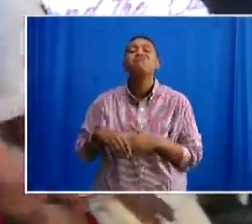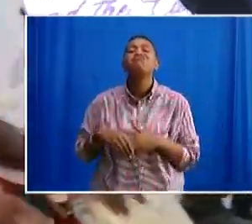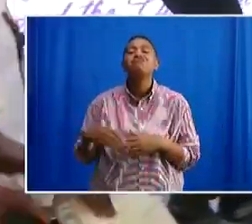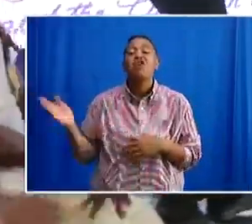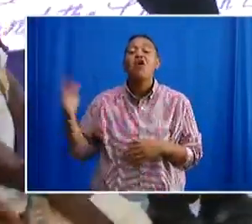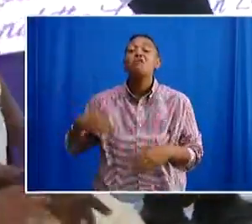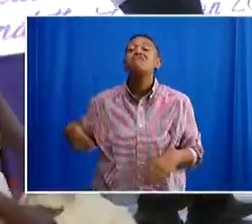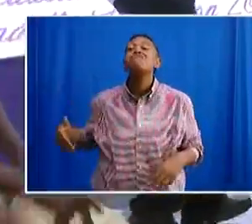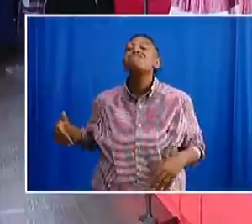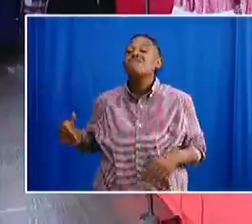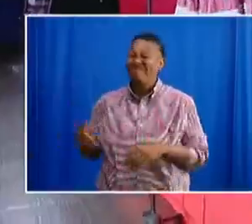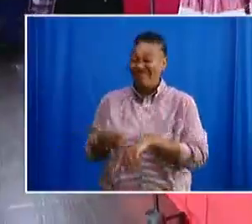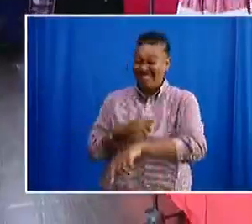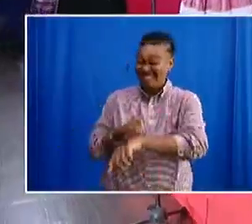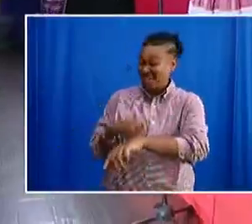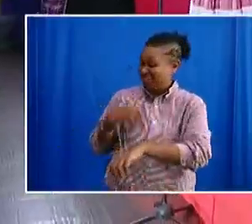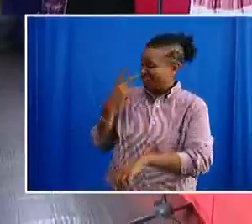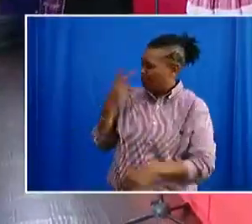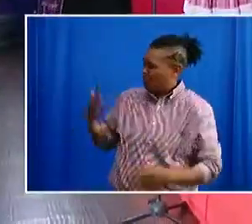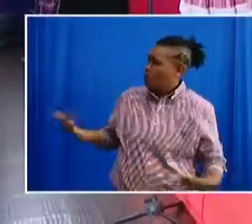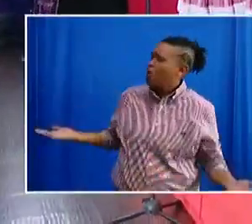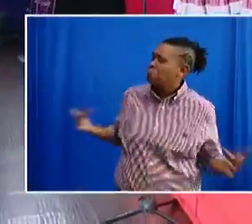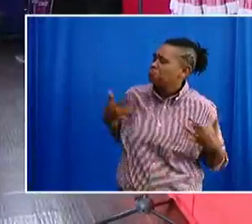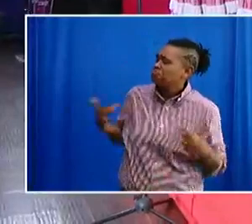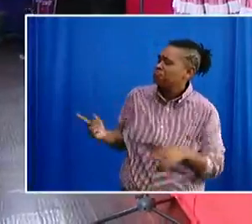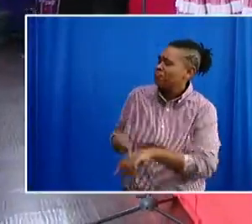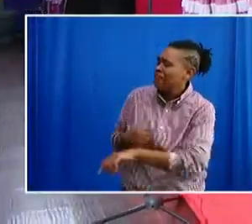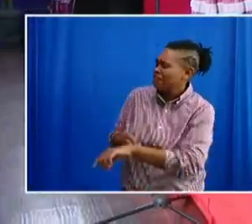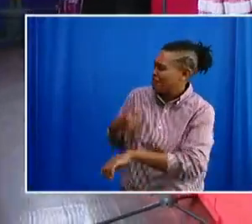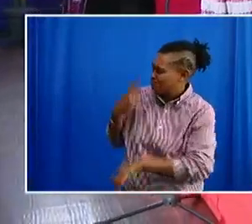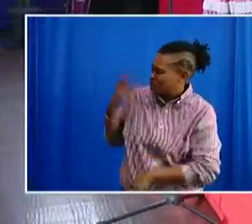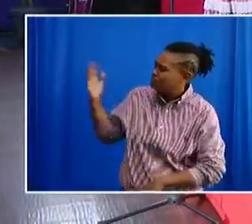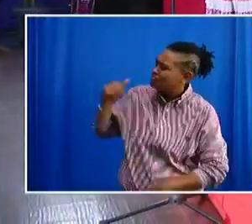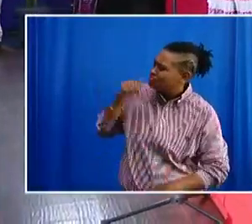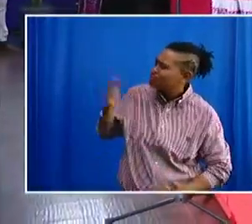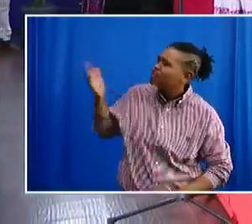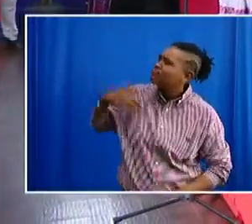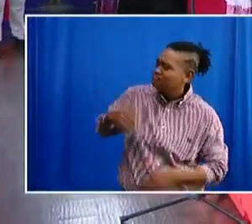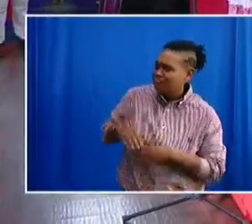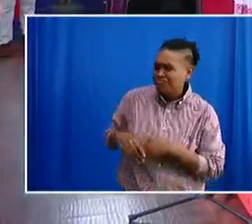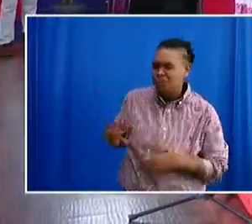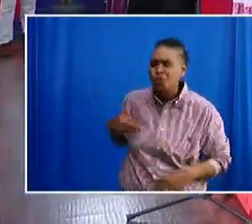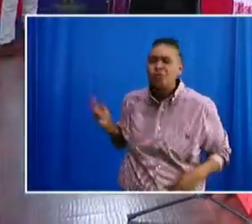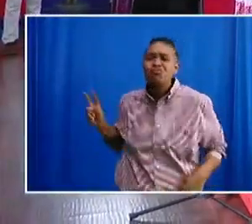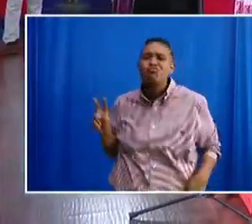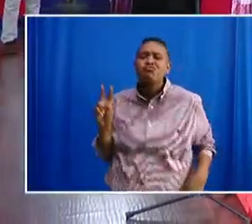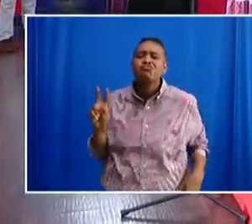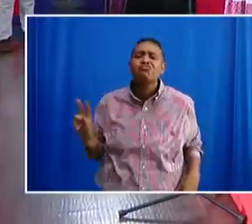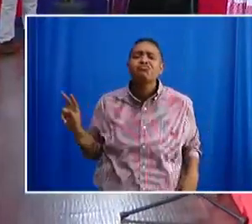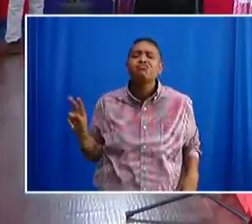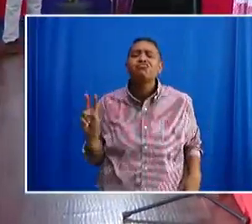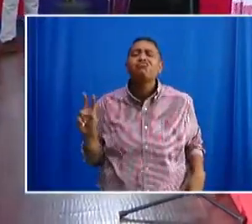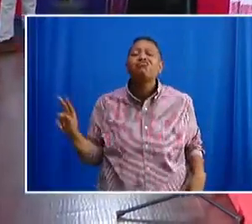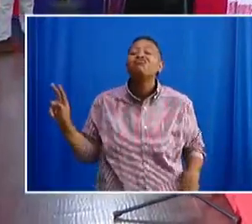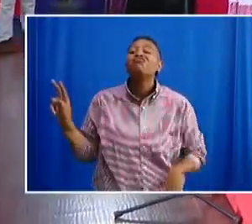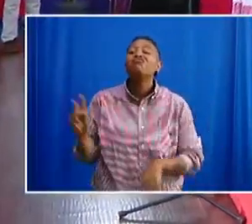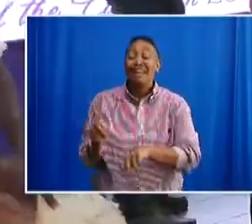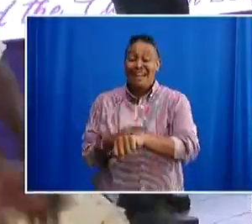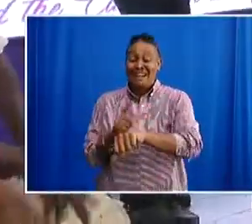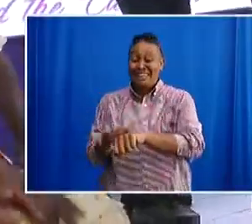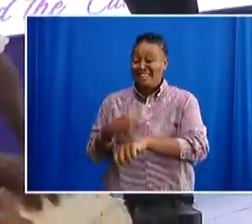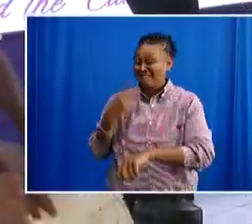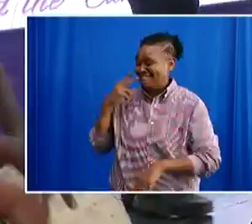your hand. This long time, girl, we never see you. Come make me walk and talk. This long time, girl, we never see